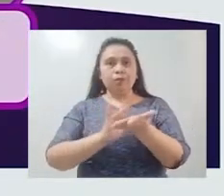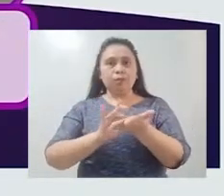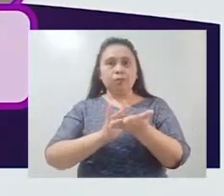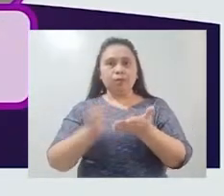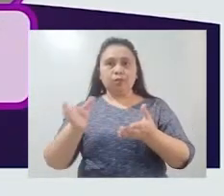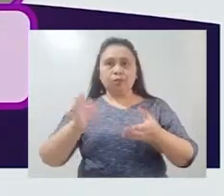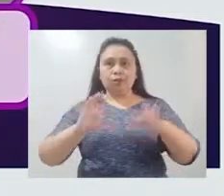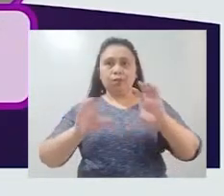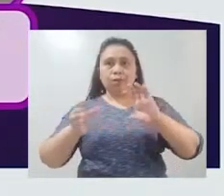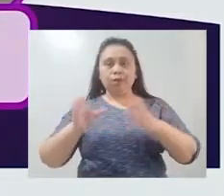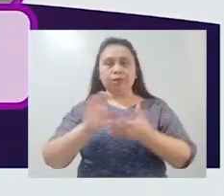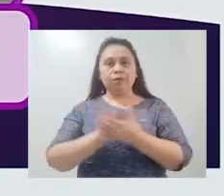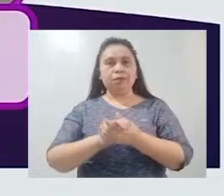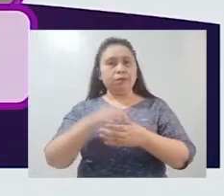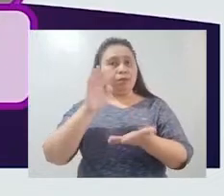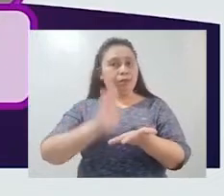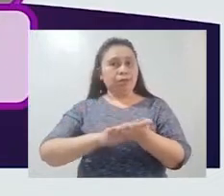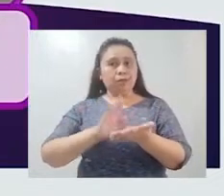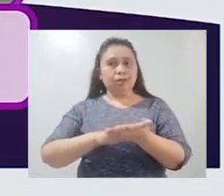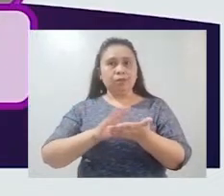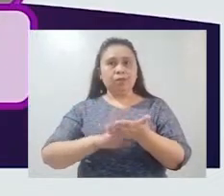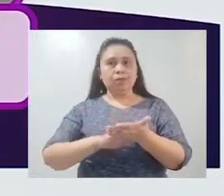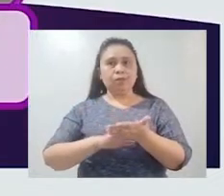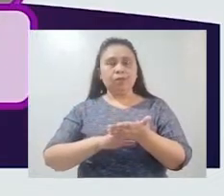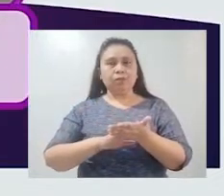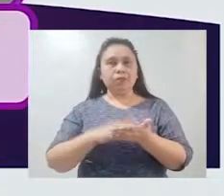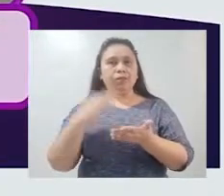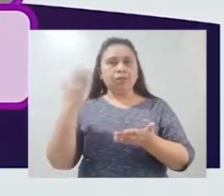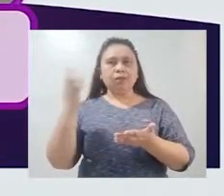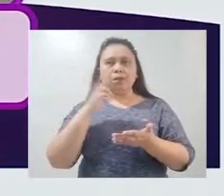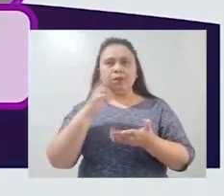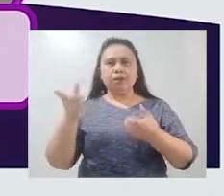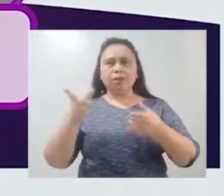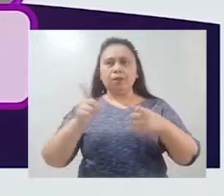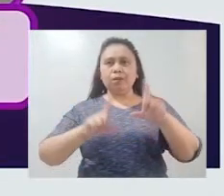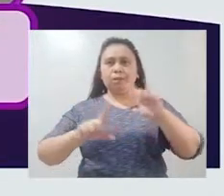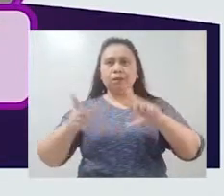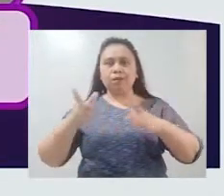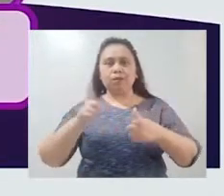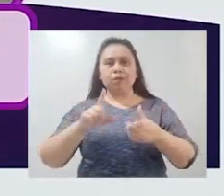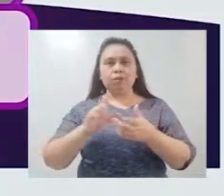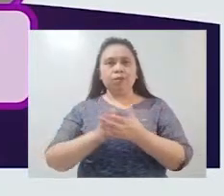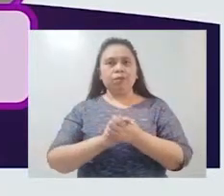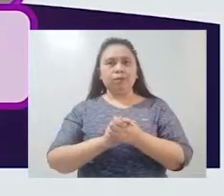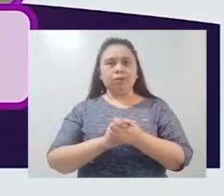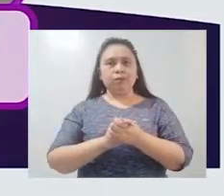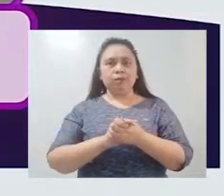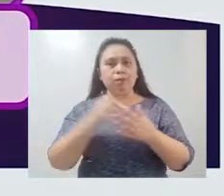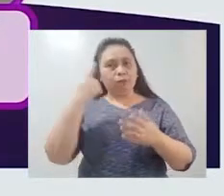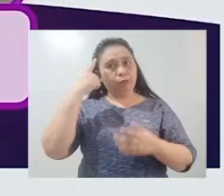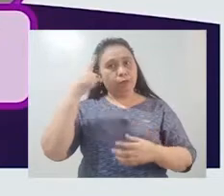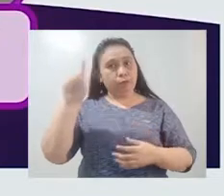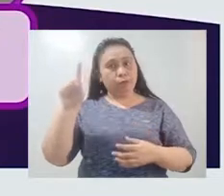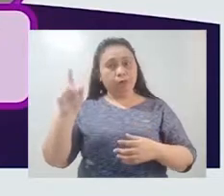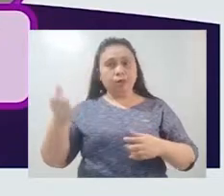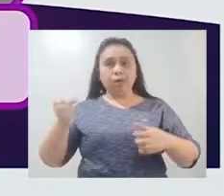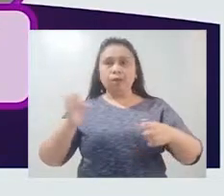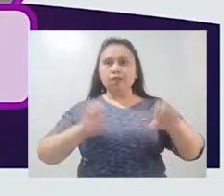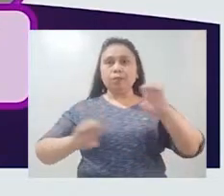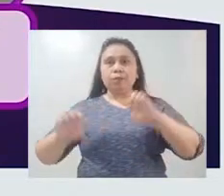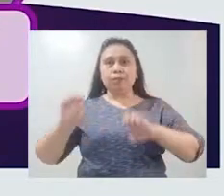or chemicals. In schools, there are science laboratories specifically built for